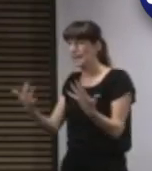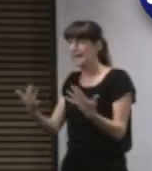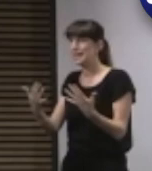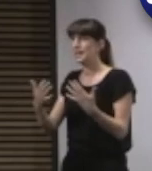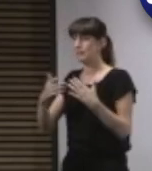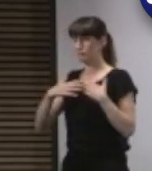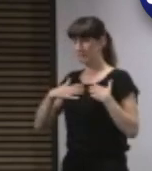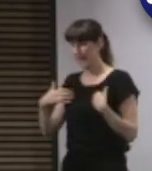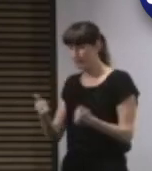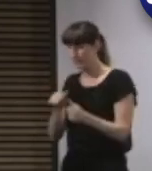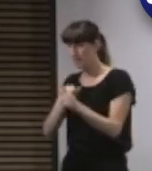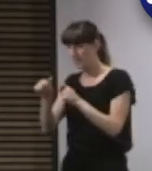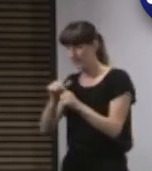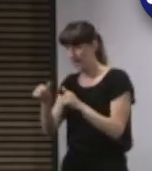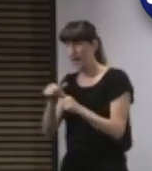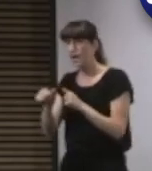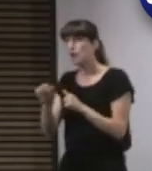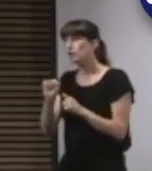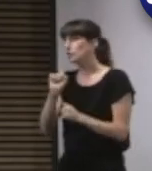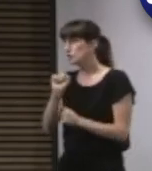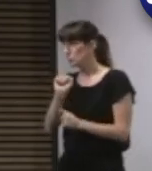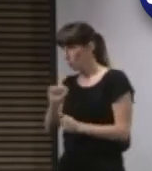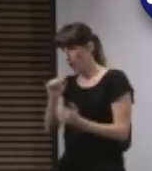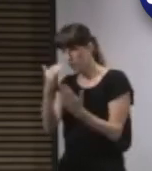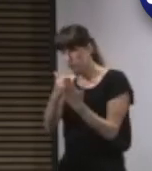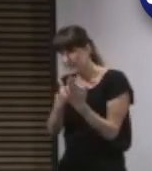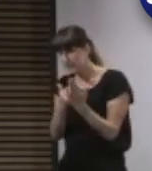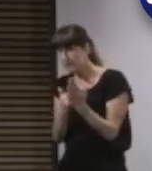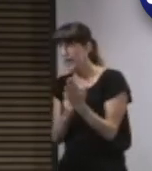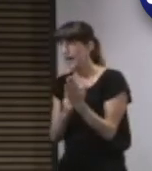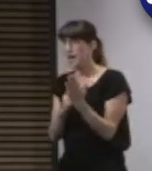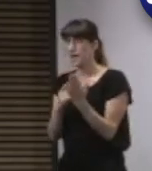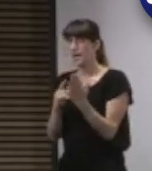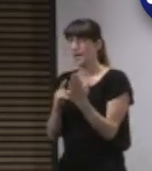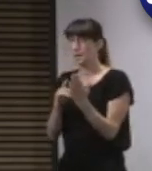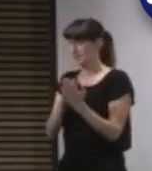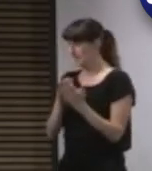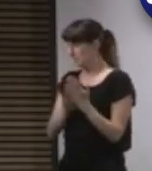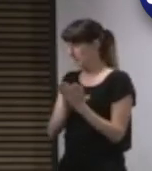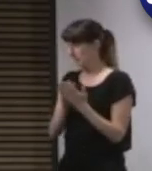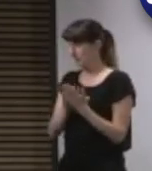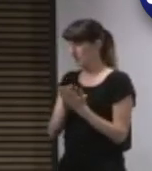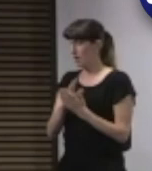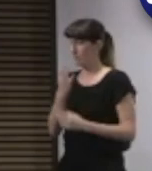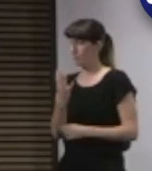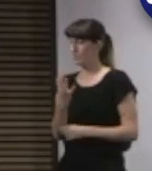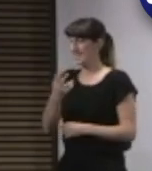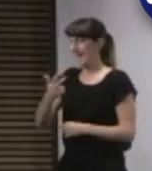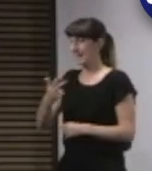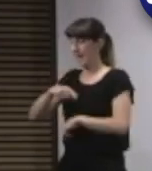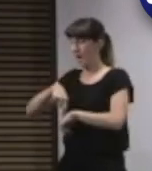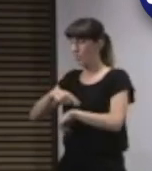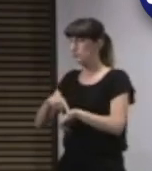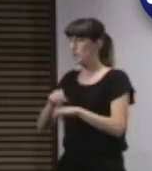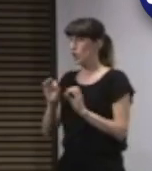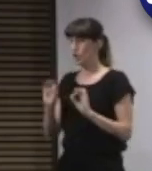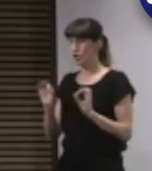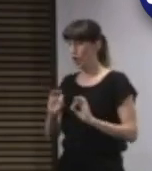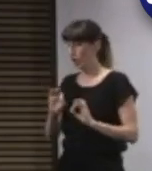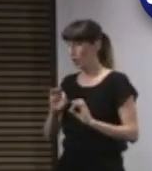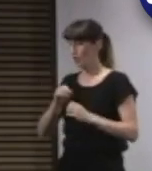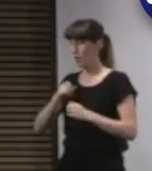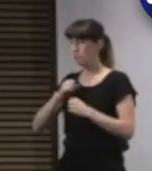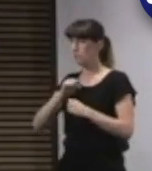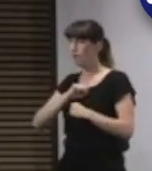suggestion? I think the criteria is that they've recovered or with no symptoms after 48 hours. 48 hours, how did you reach that determination? So that's based